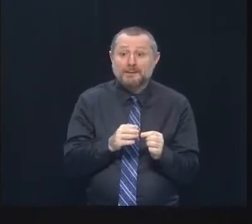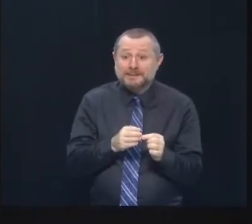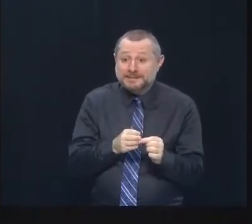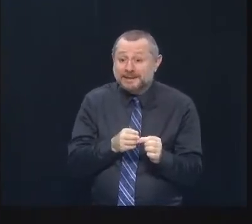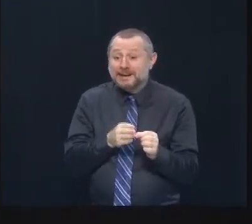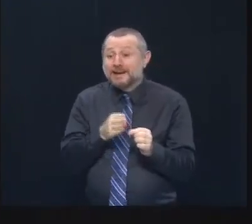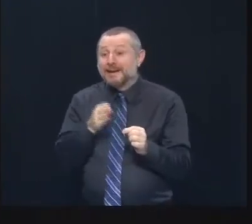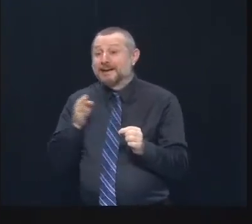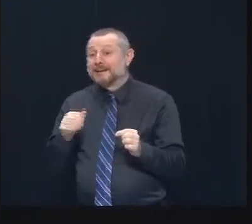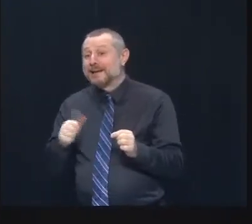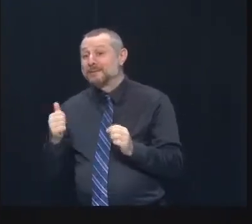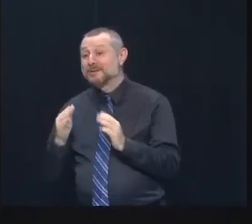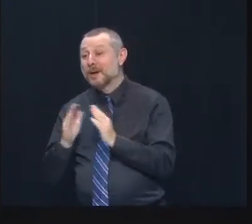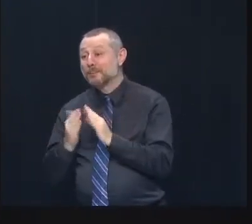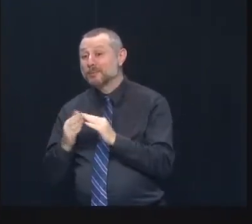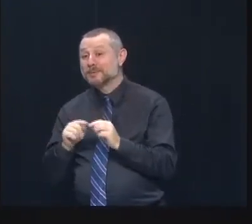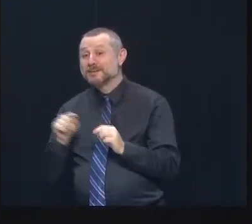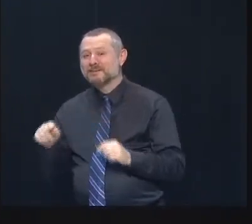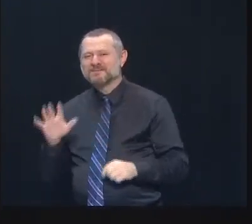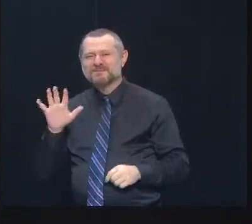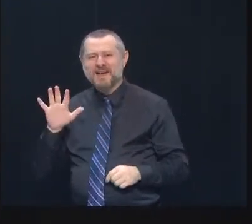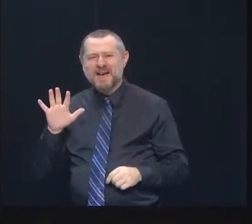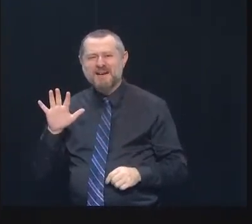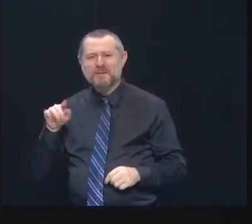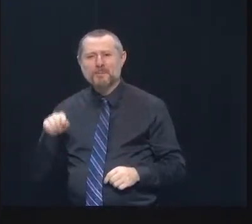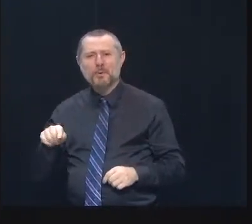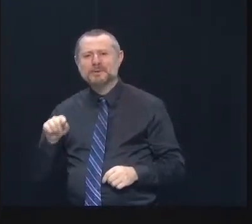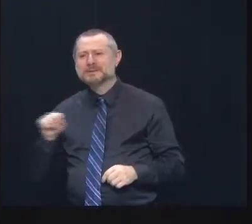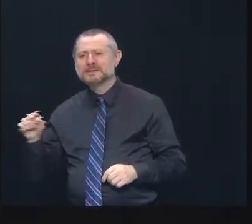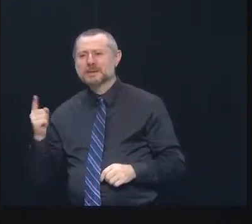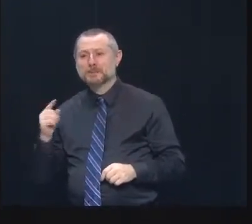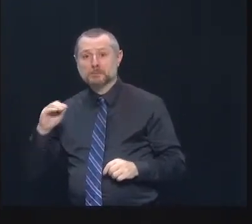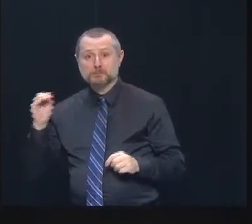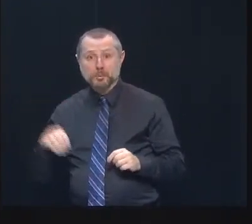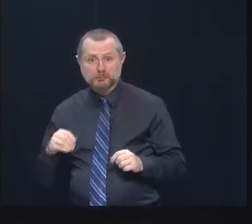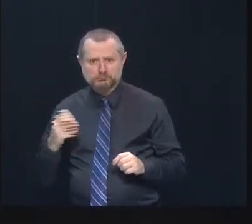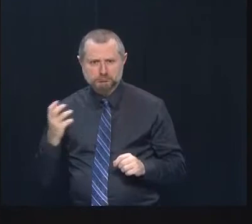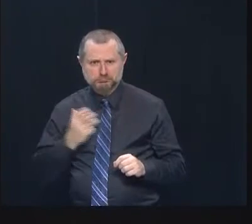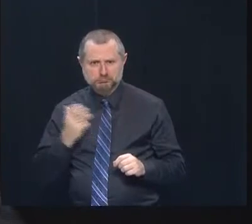Manhattan 5 times the infection rate.